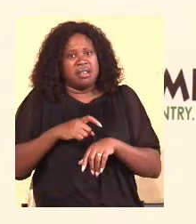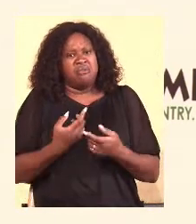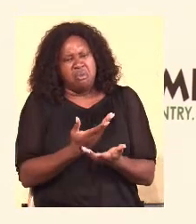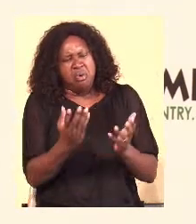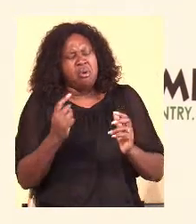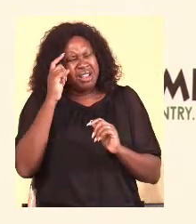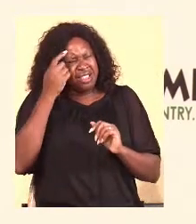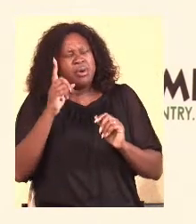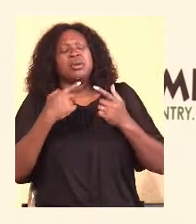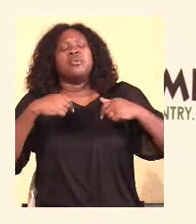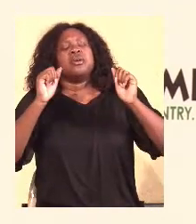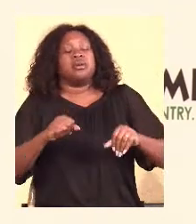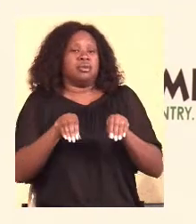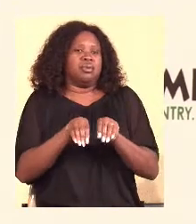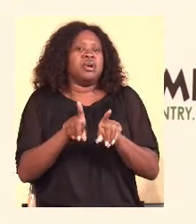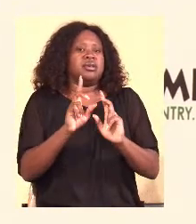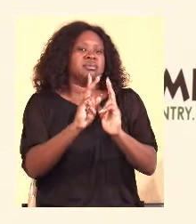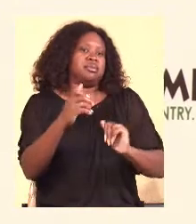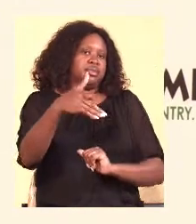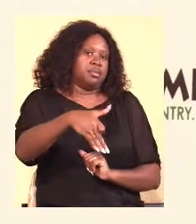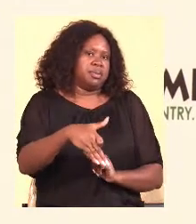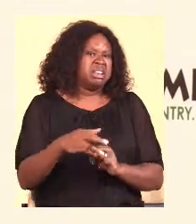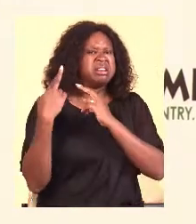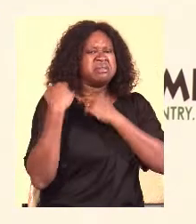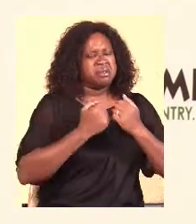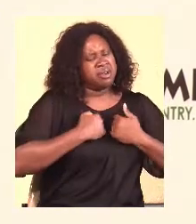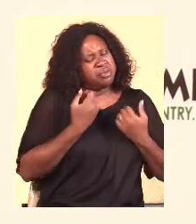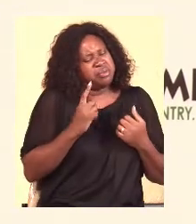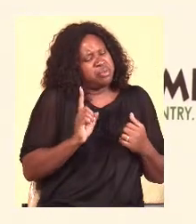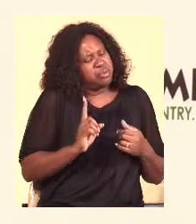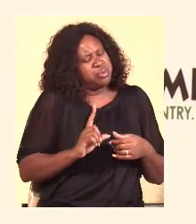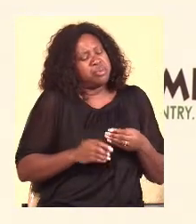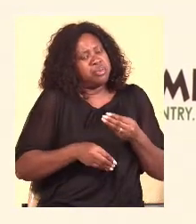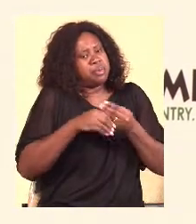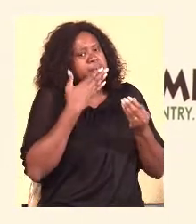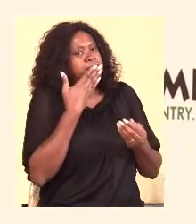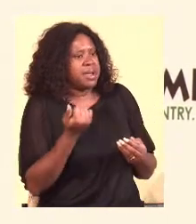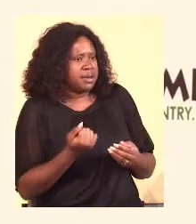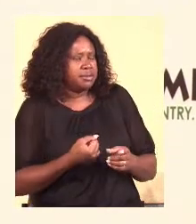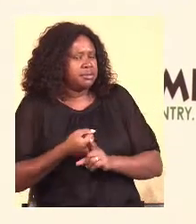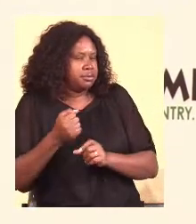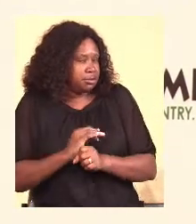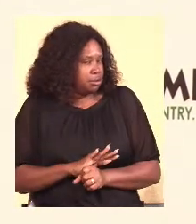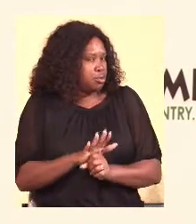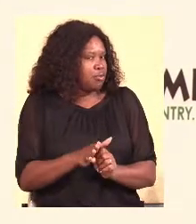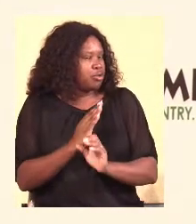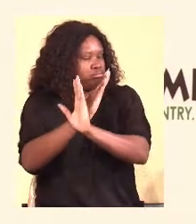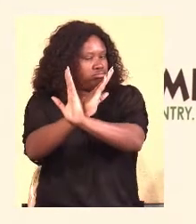about what can we do as citizens? What is our role that we can play to contribute better to